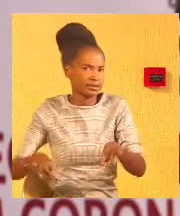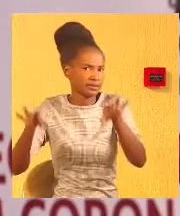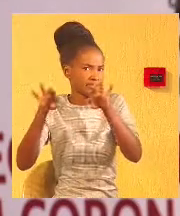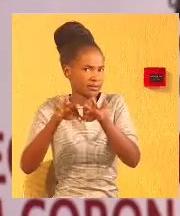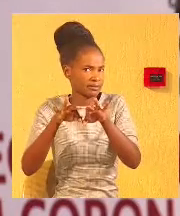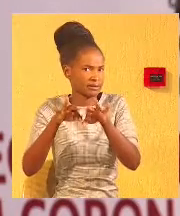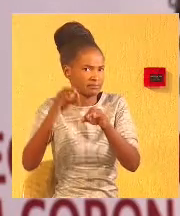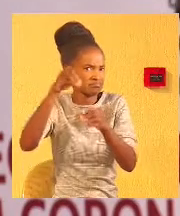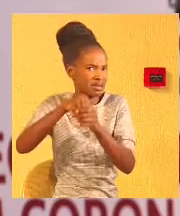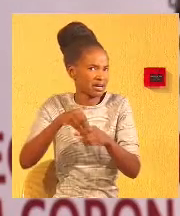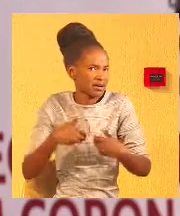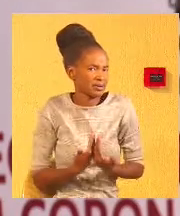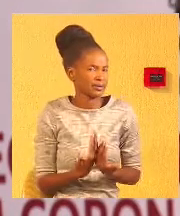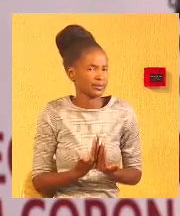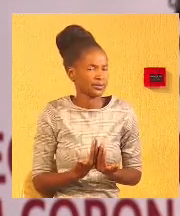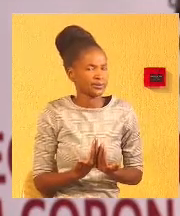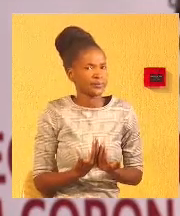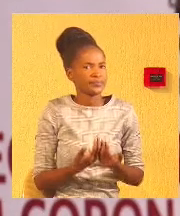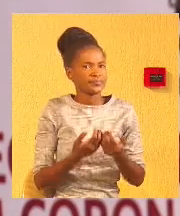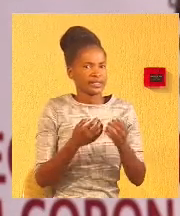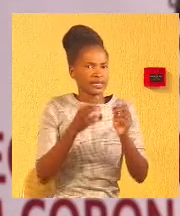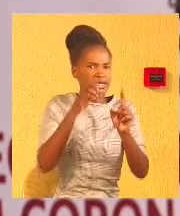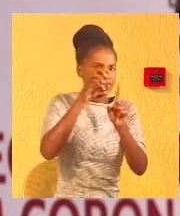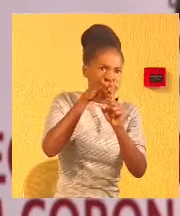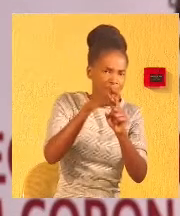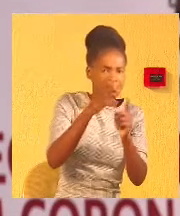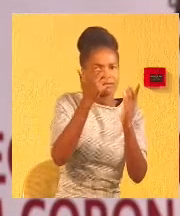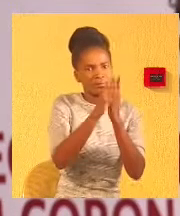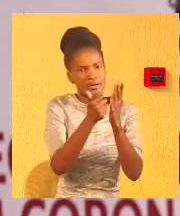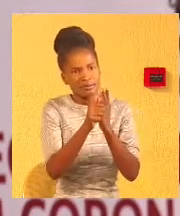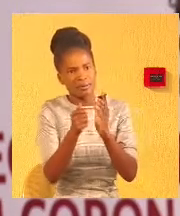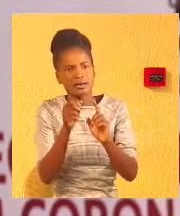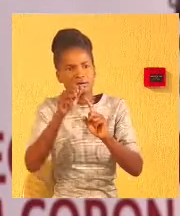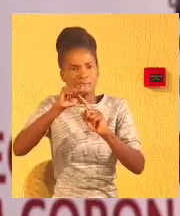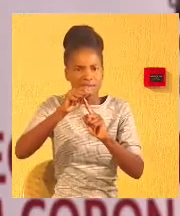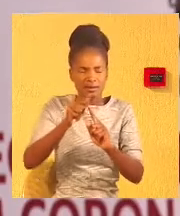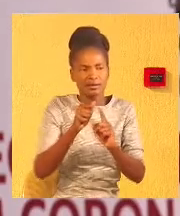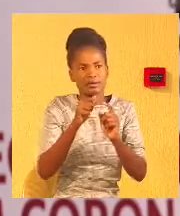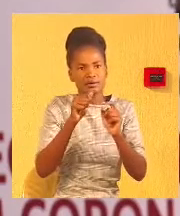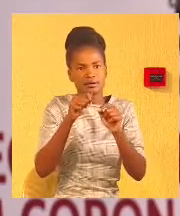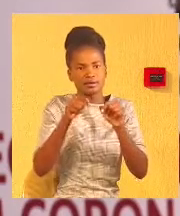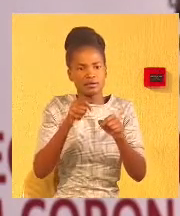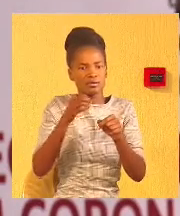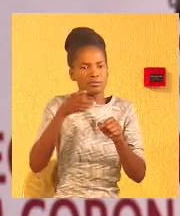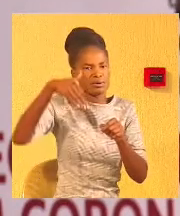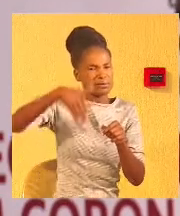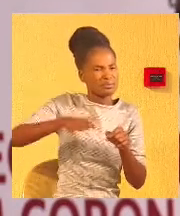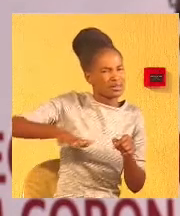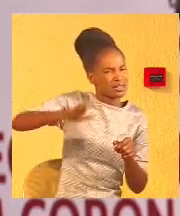crop production side, and how is that going to affect the situation in the country moving forward?